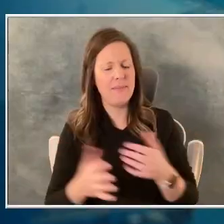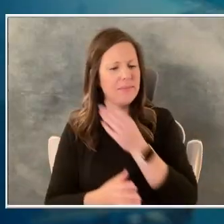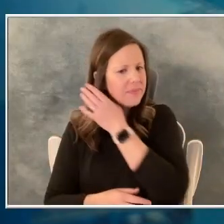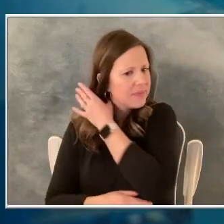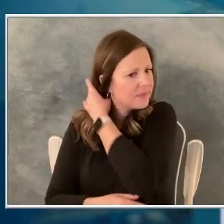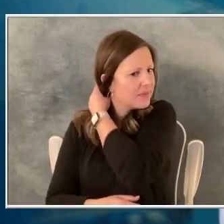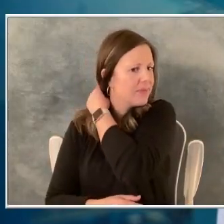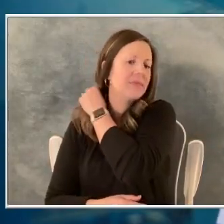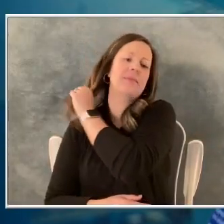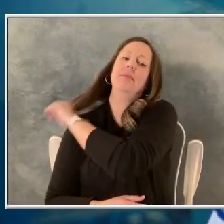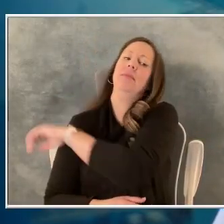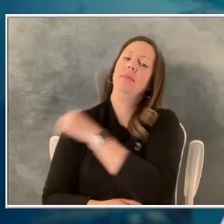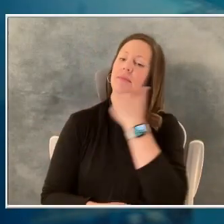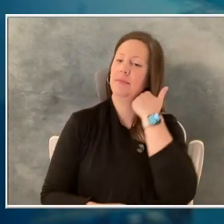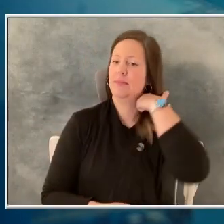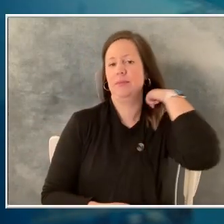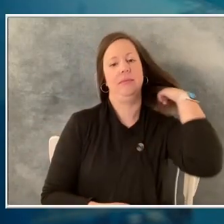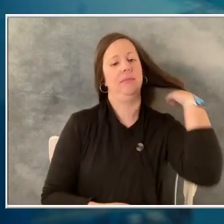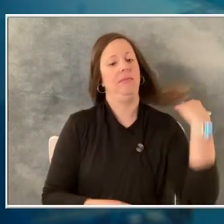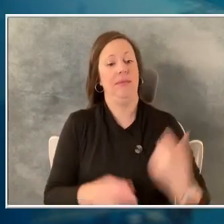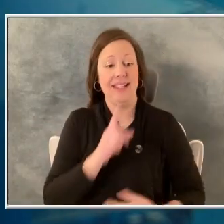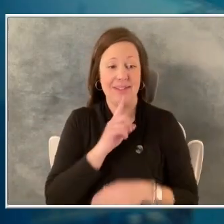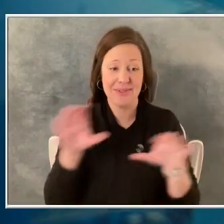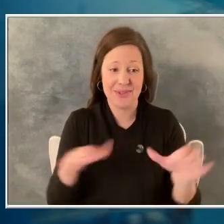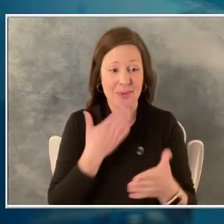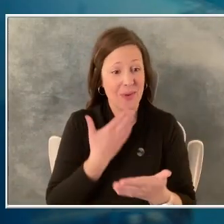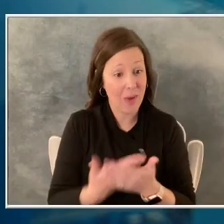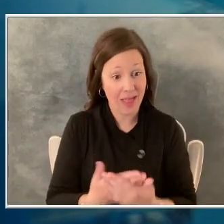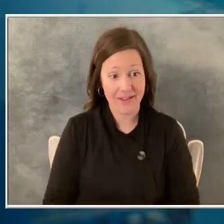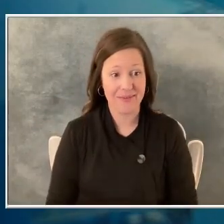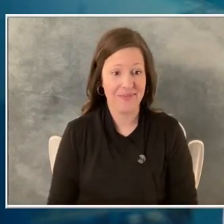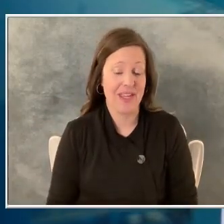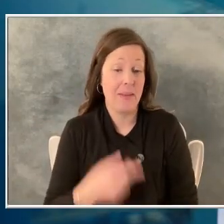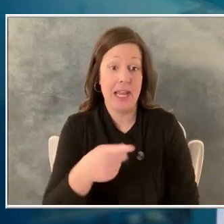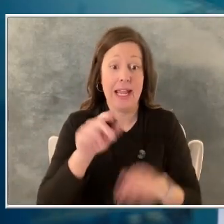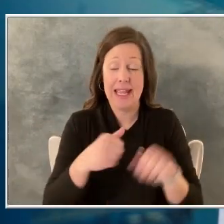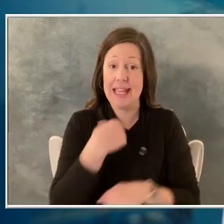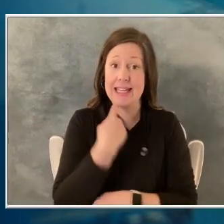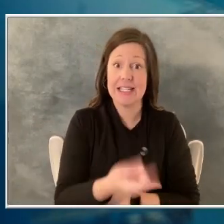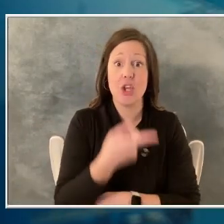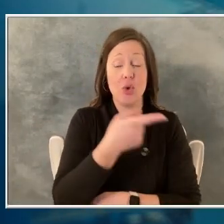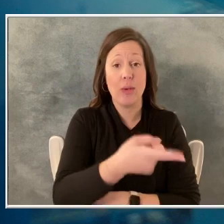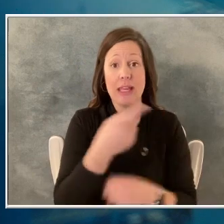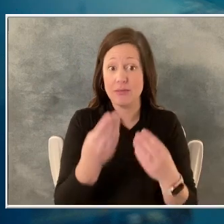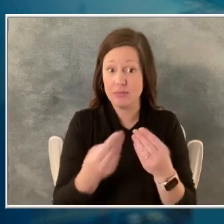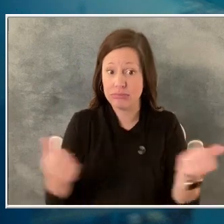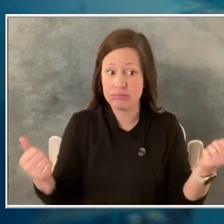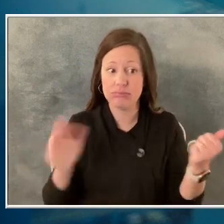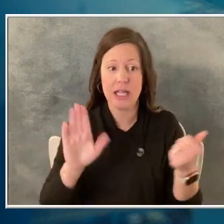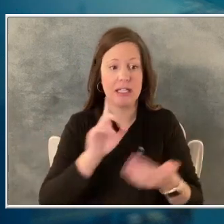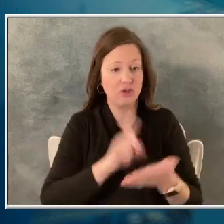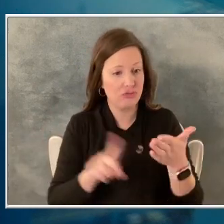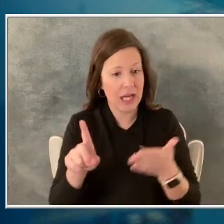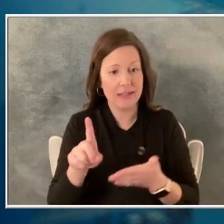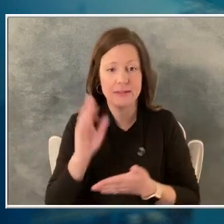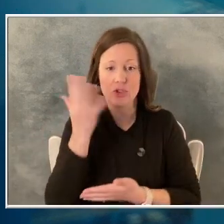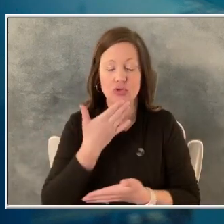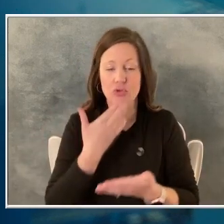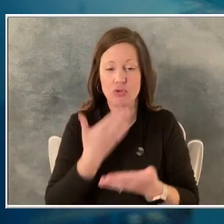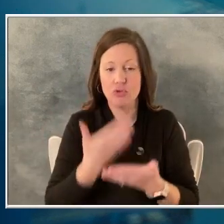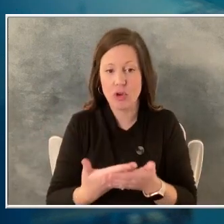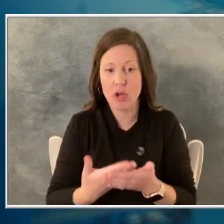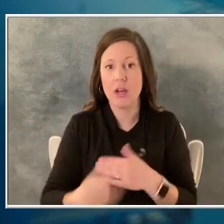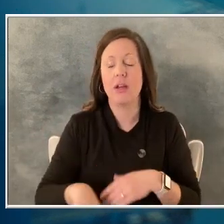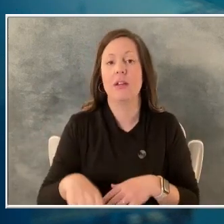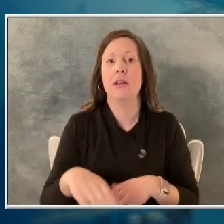He's doing really well. Tyson can tell you he is in remission. His checks look good. We've designed an aggressive course of treatment that